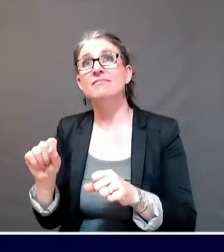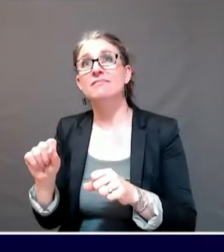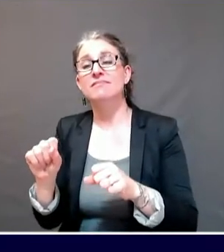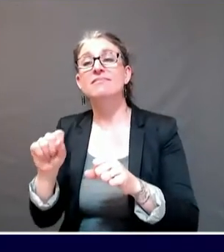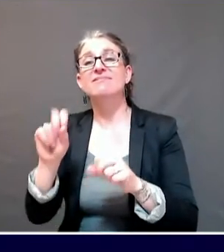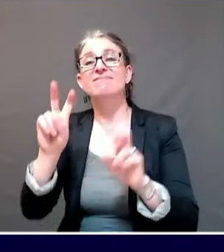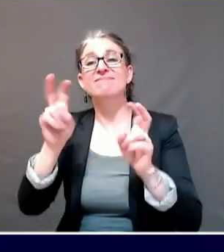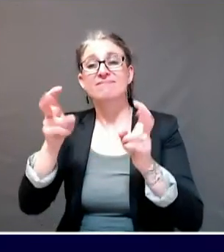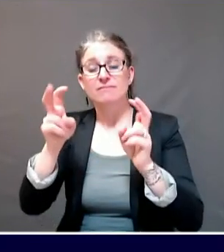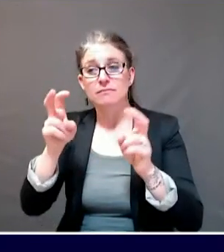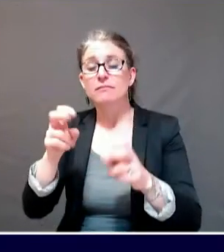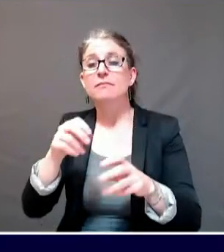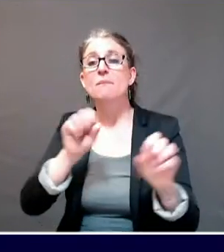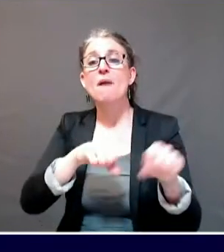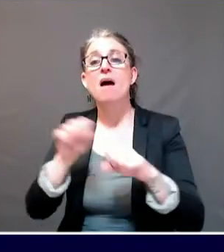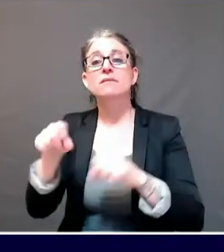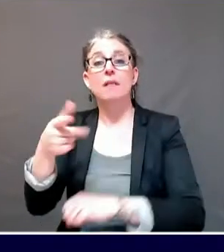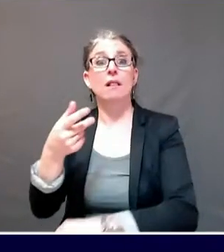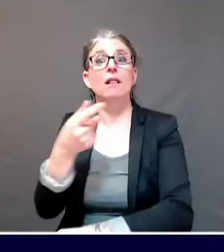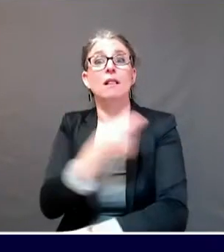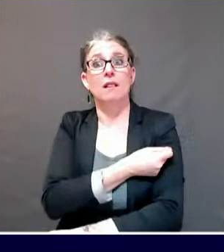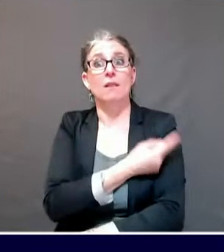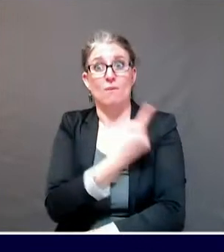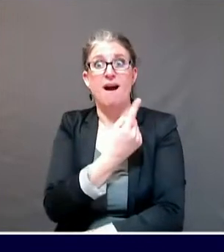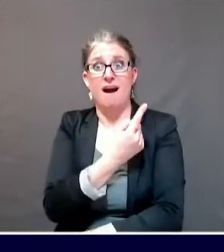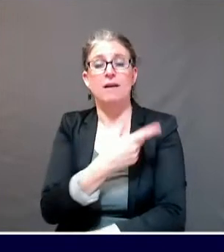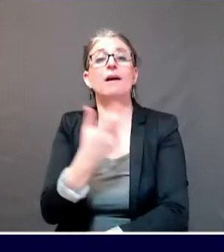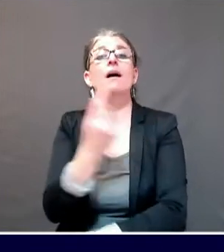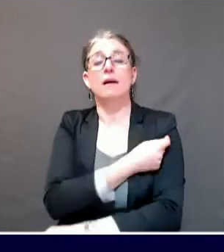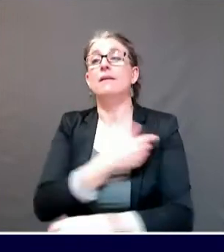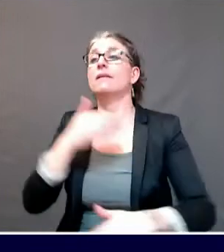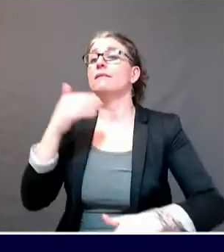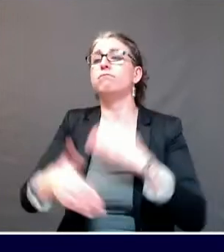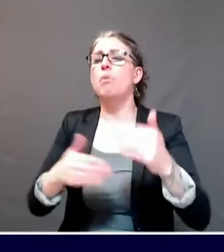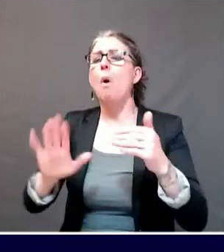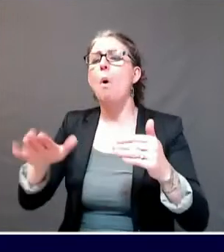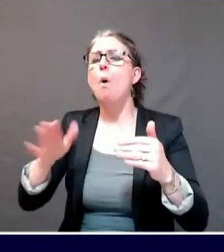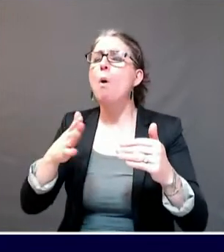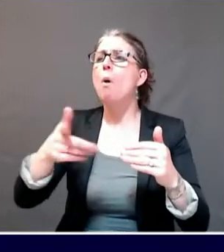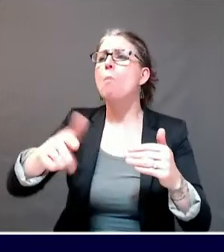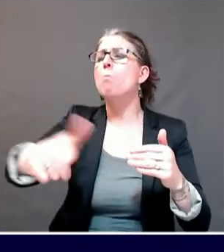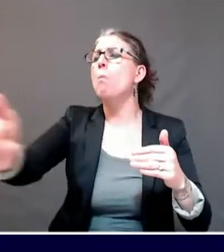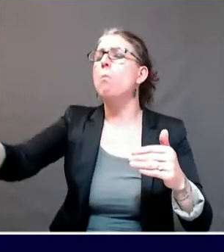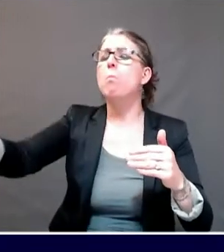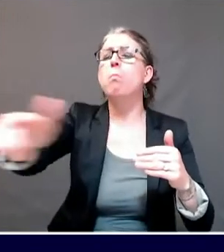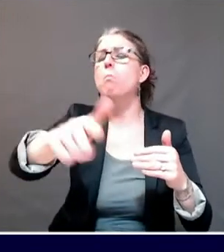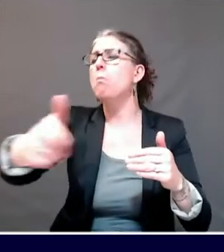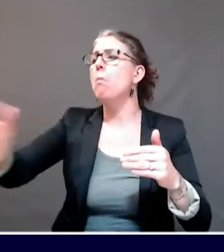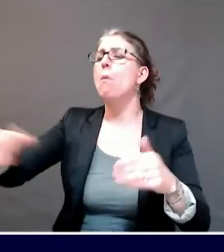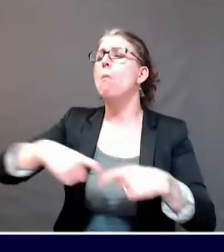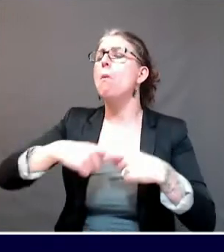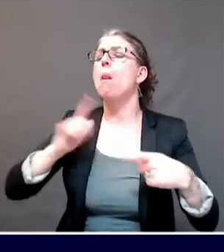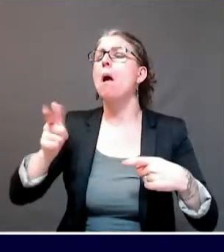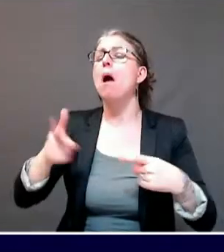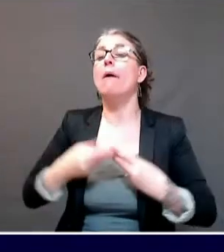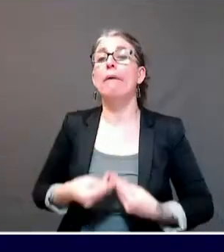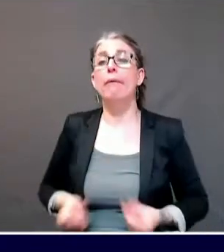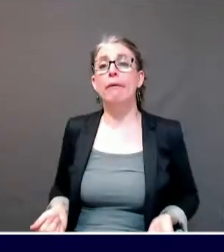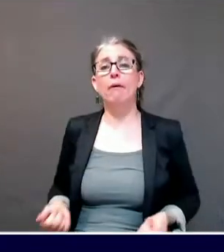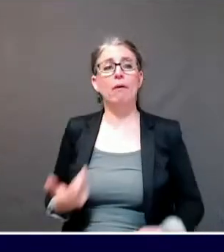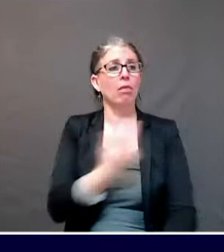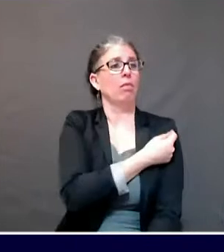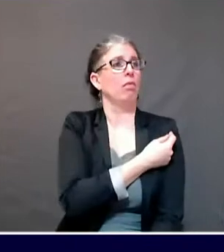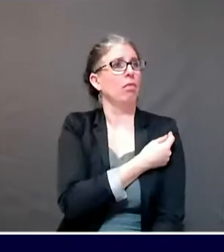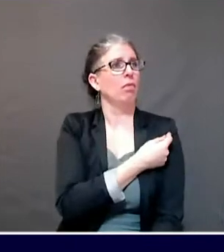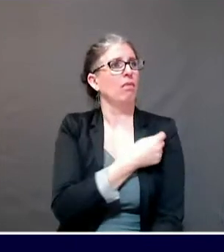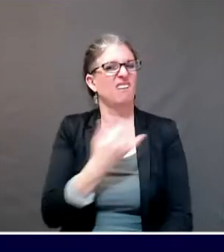which individuals were given 2 doses. One can speculate about whether and to what extent there may be